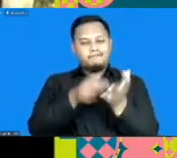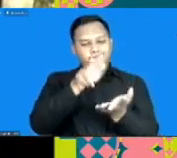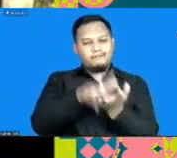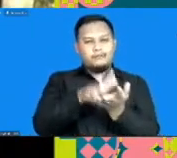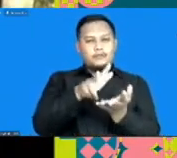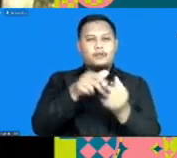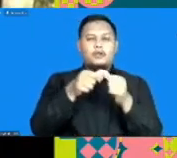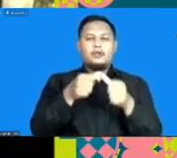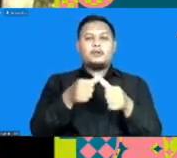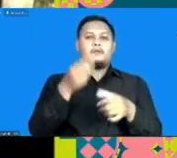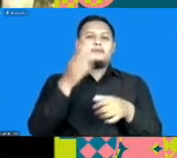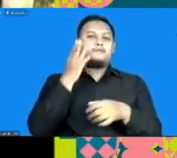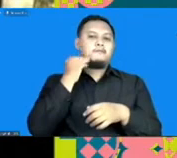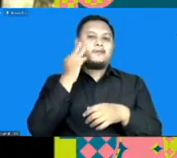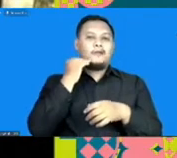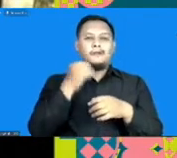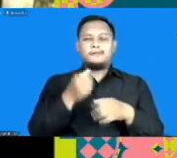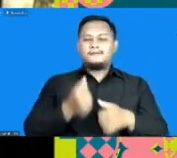those initiatives could be